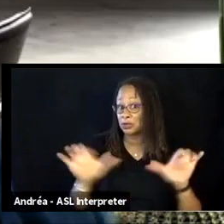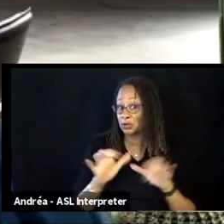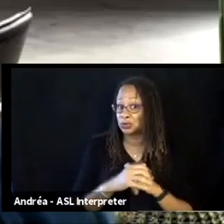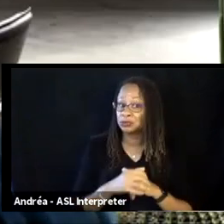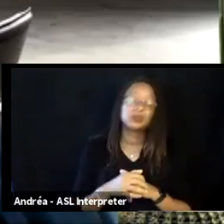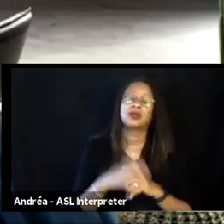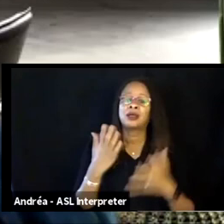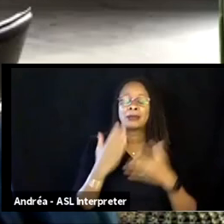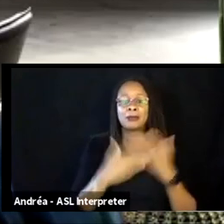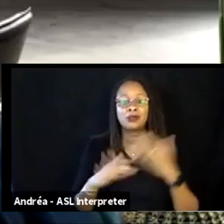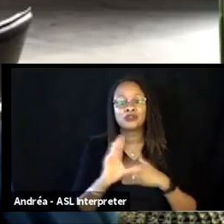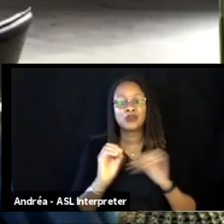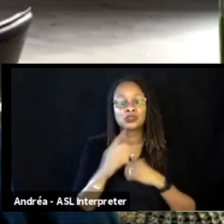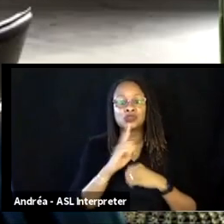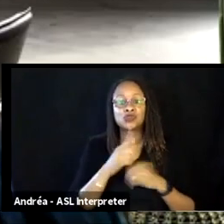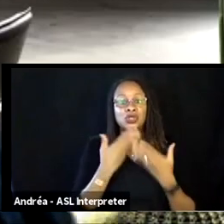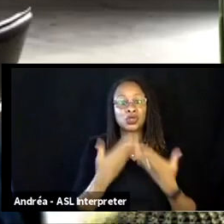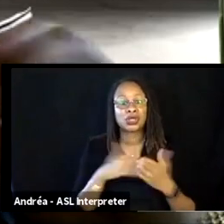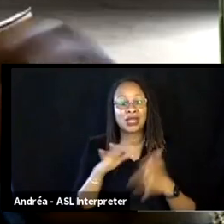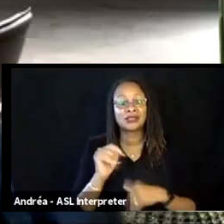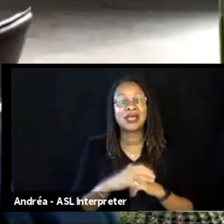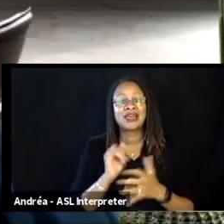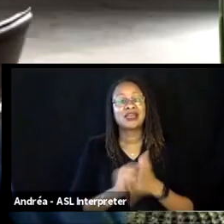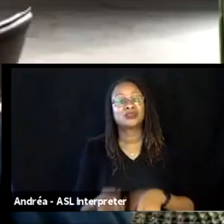Maybe parts of your organization are really good at that. So those are two